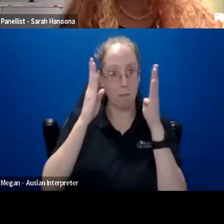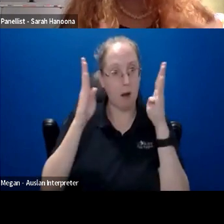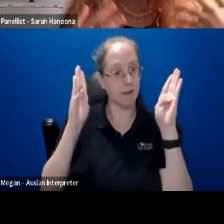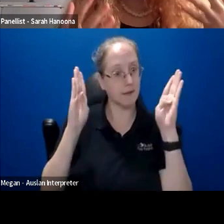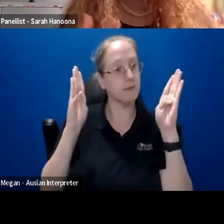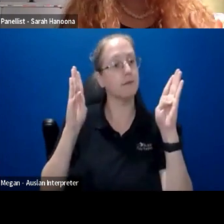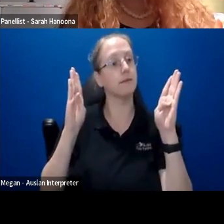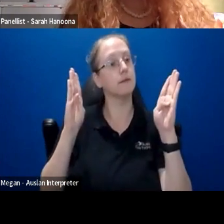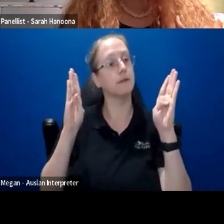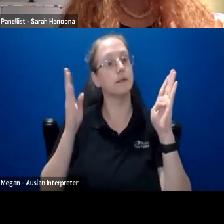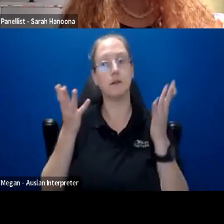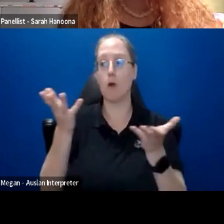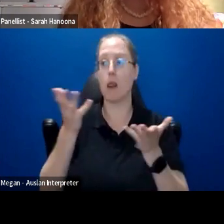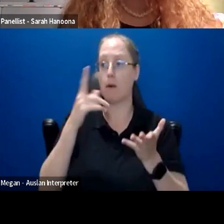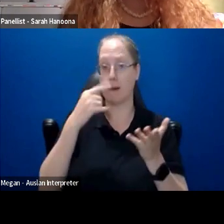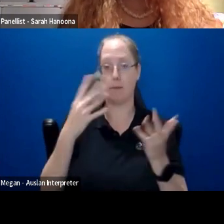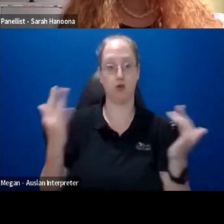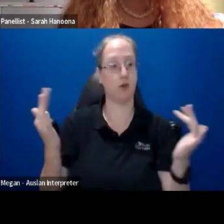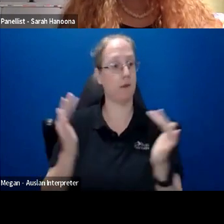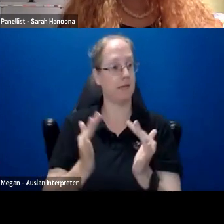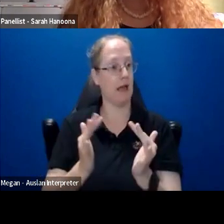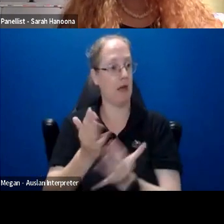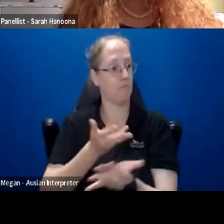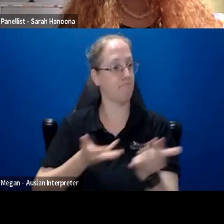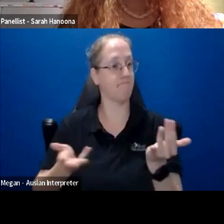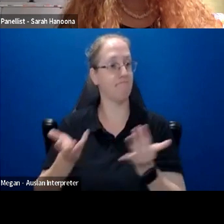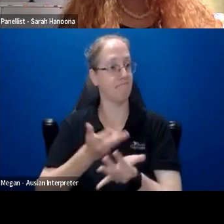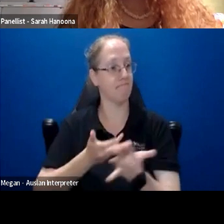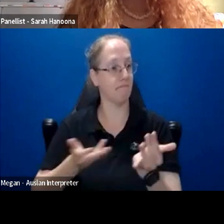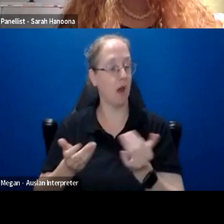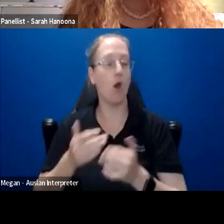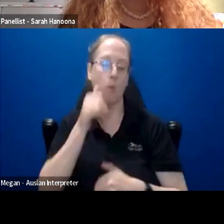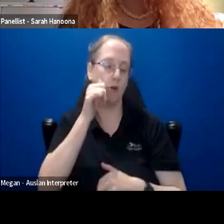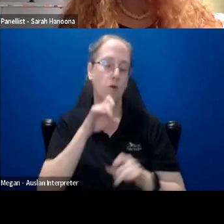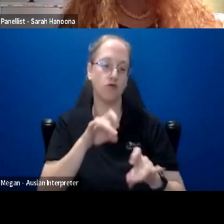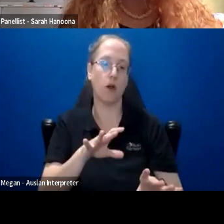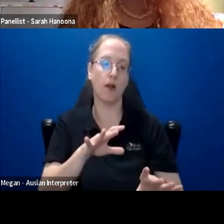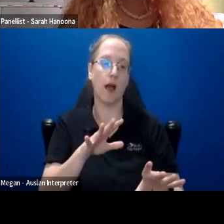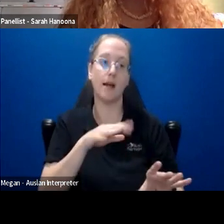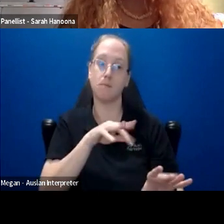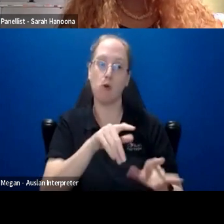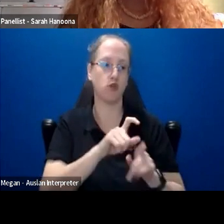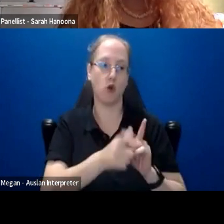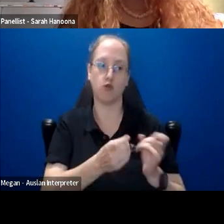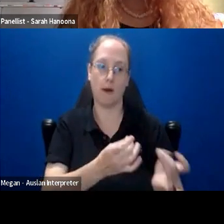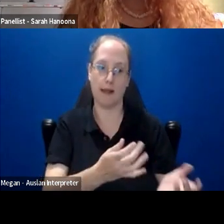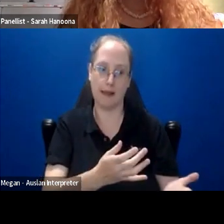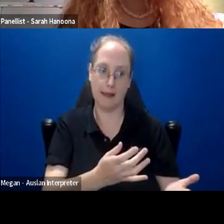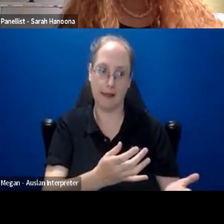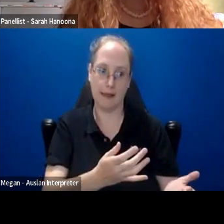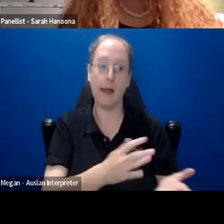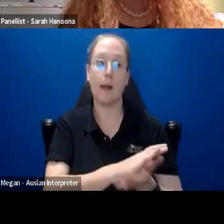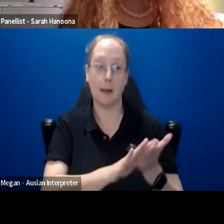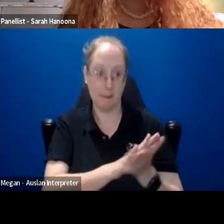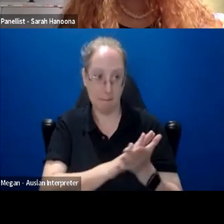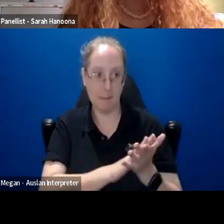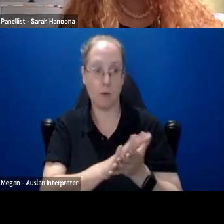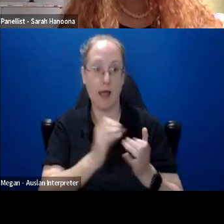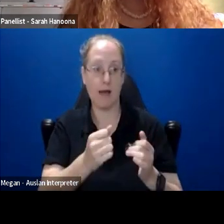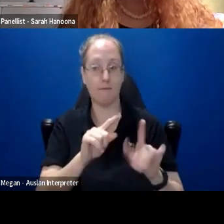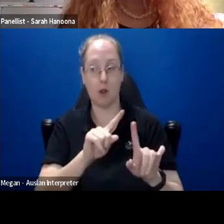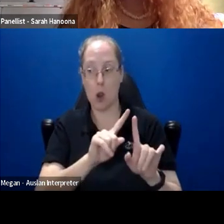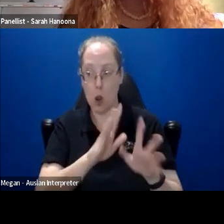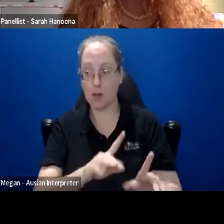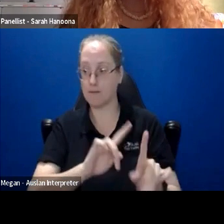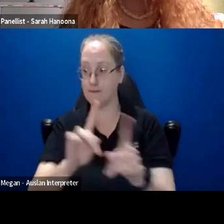coming all along together, because we know Australia is multicultural. So as a result of that, there is lots of respect. There's